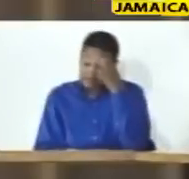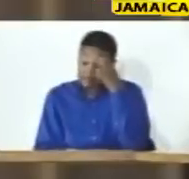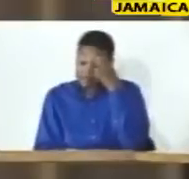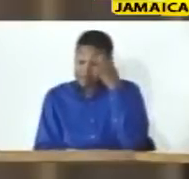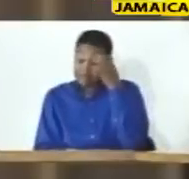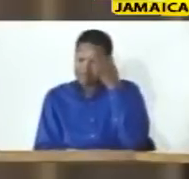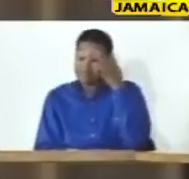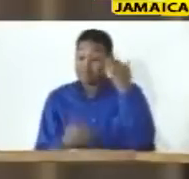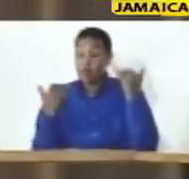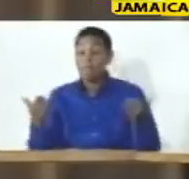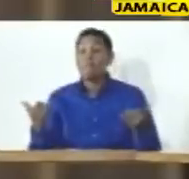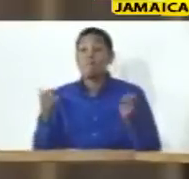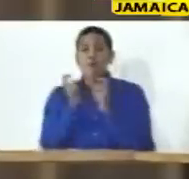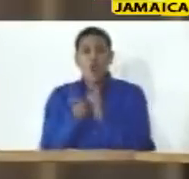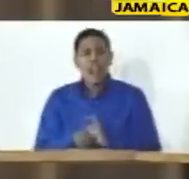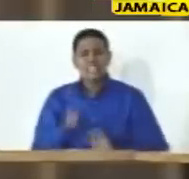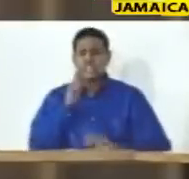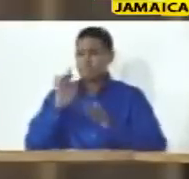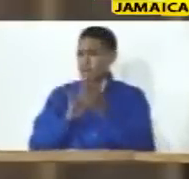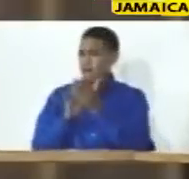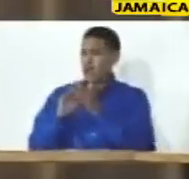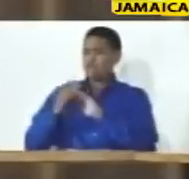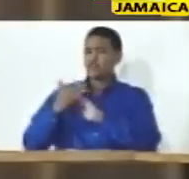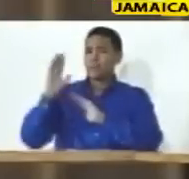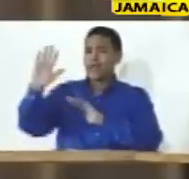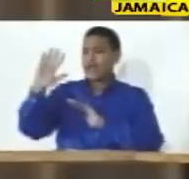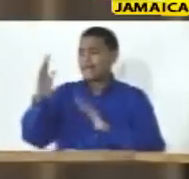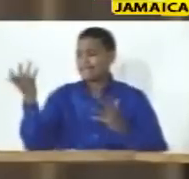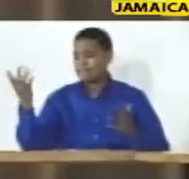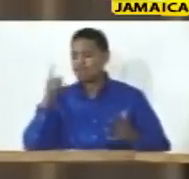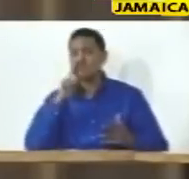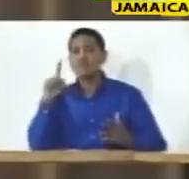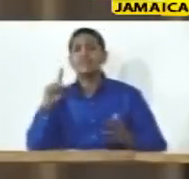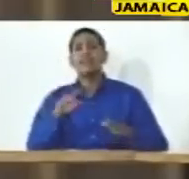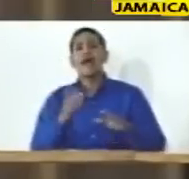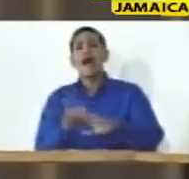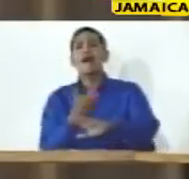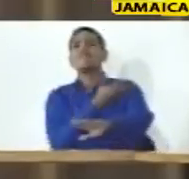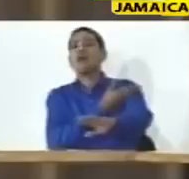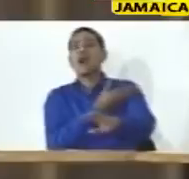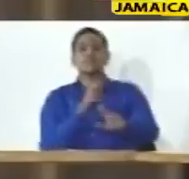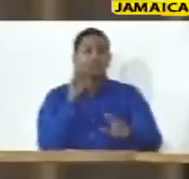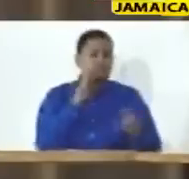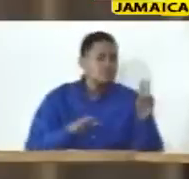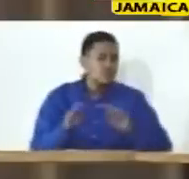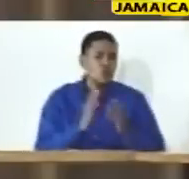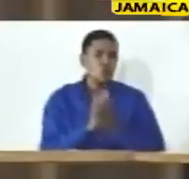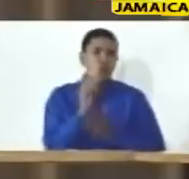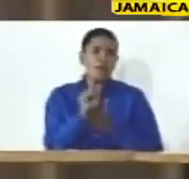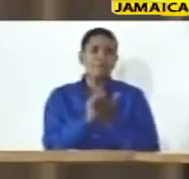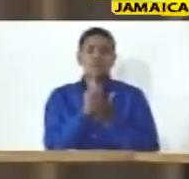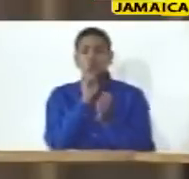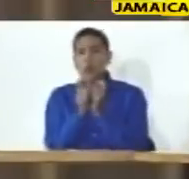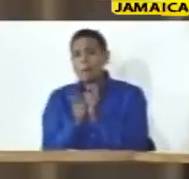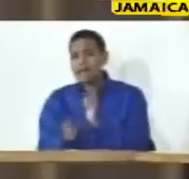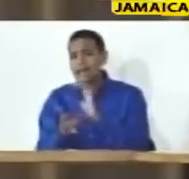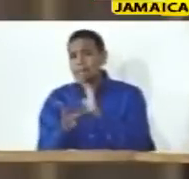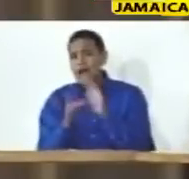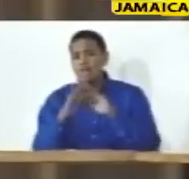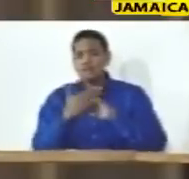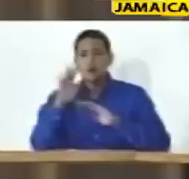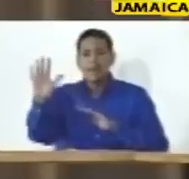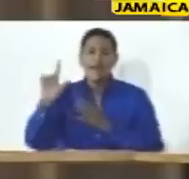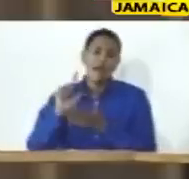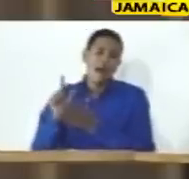Modernization of the Bank of Jamaica is being advanced through a bill to amend the Bank of Jamaica